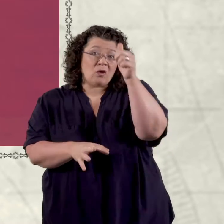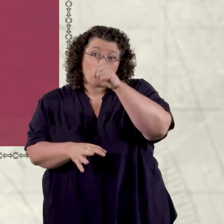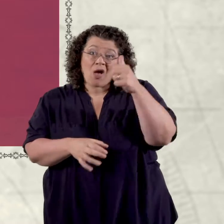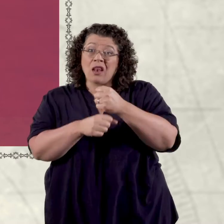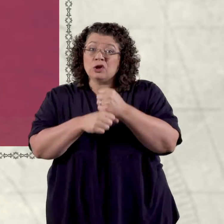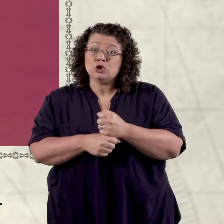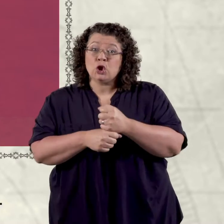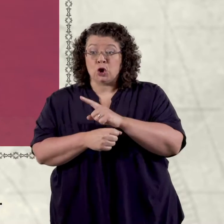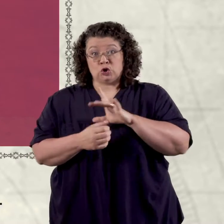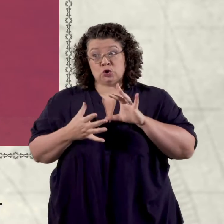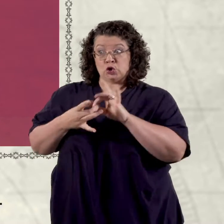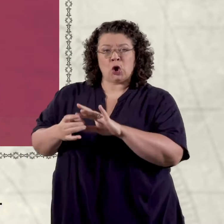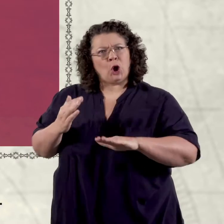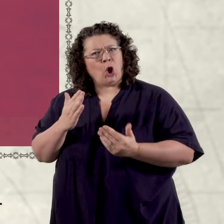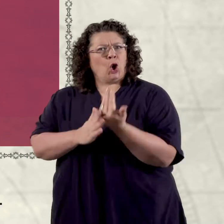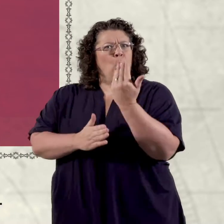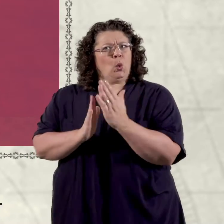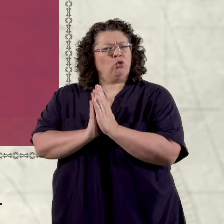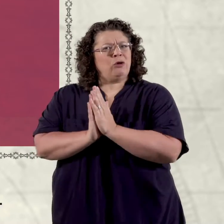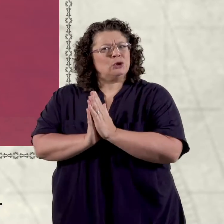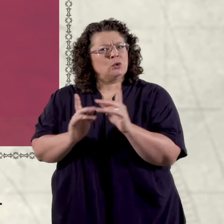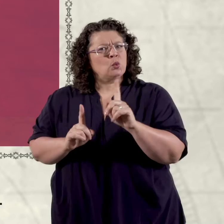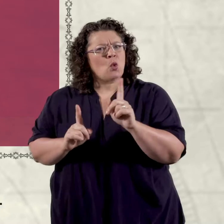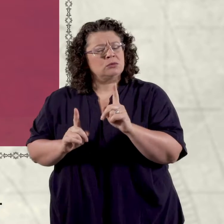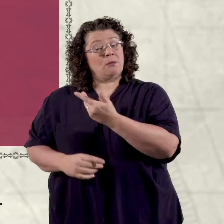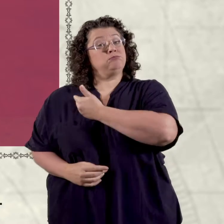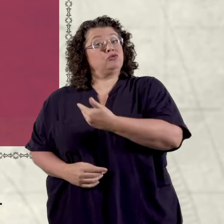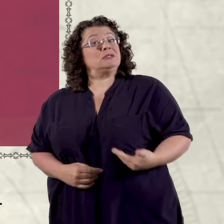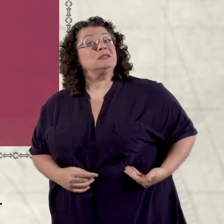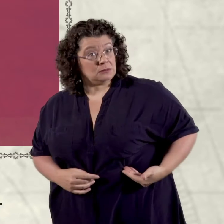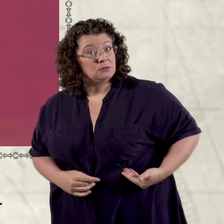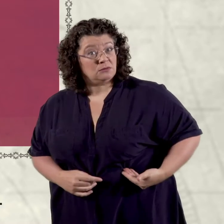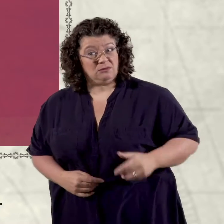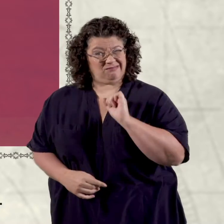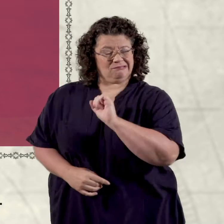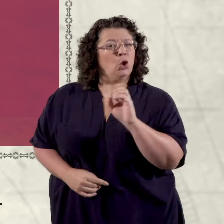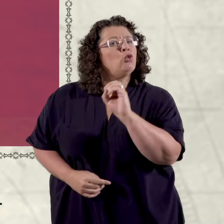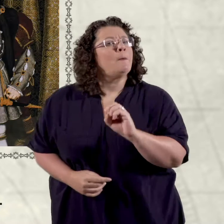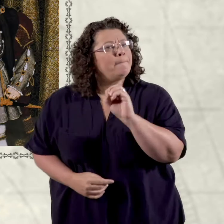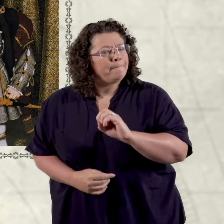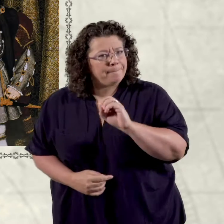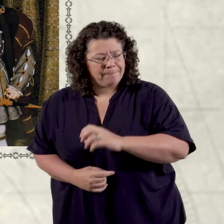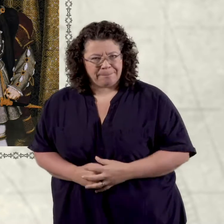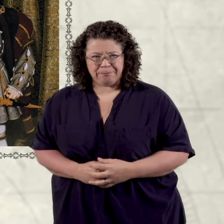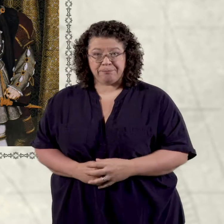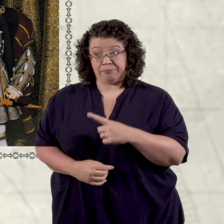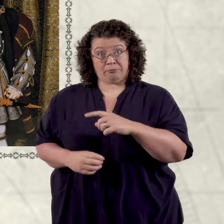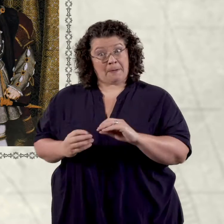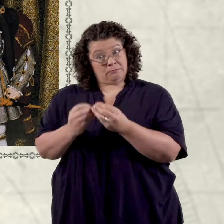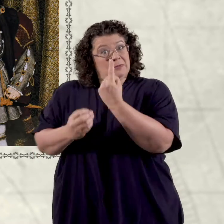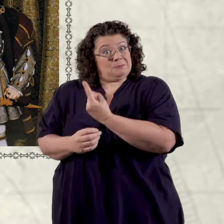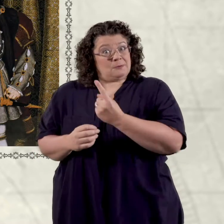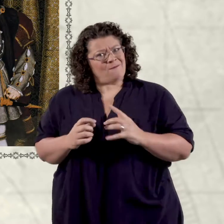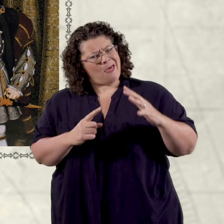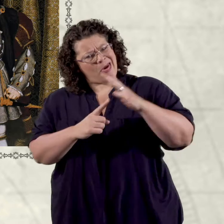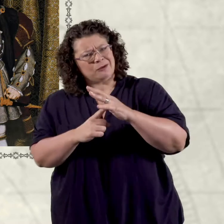Catholic Church. And he joined a new religion in Europe at the time, the Protestants. He made himself the head